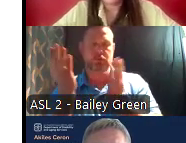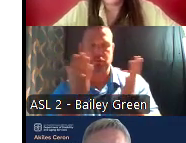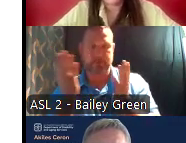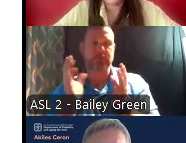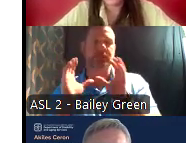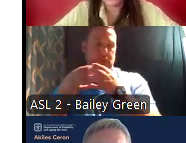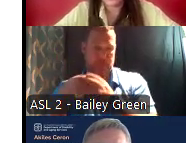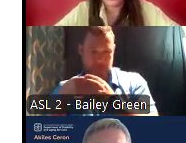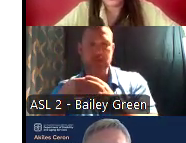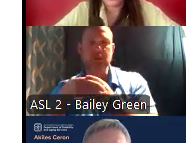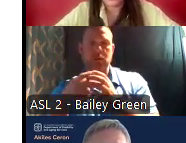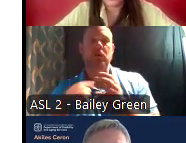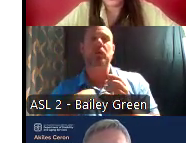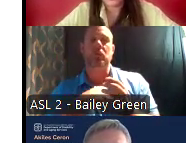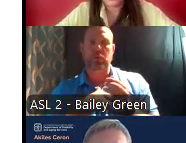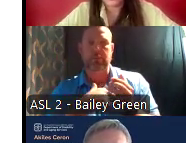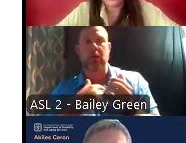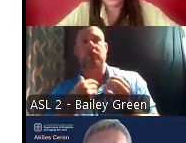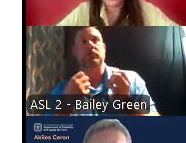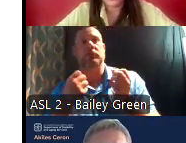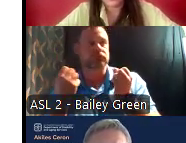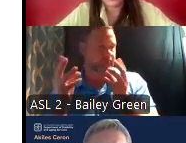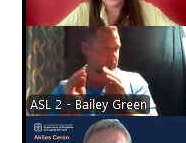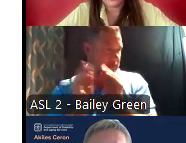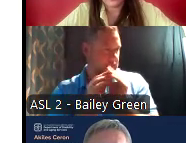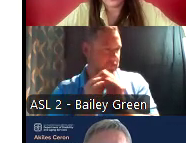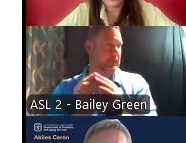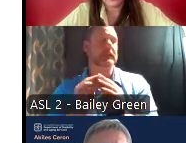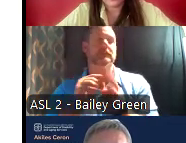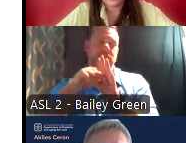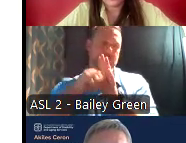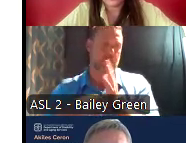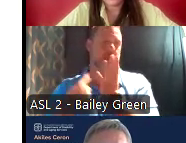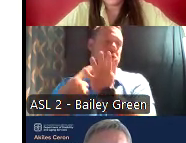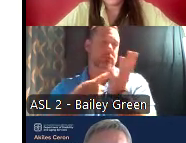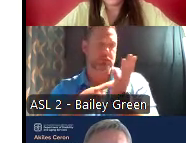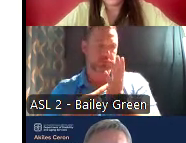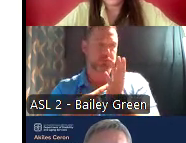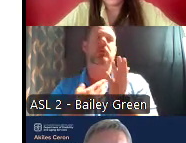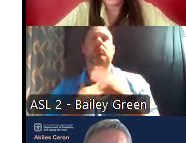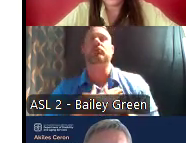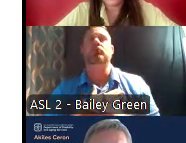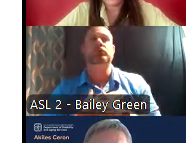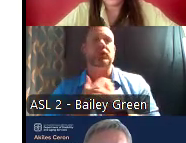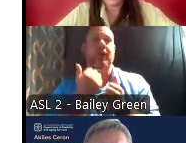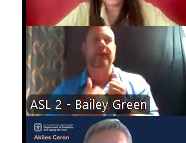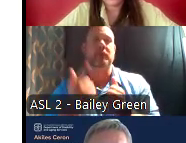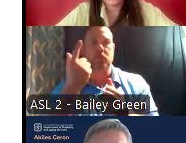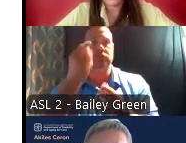Subcommittee. We have had several meetings, some really robust discussions, and I appreciate everyone's